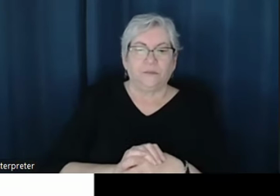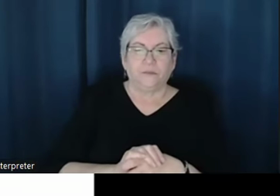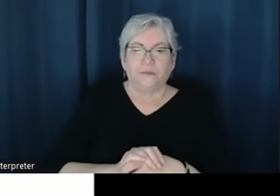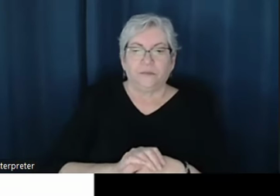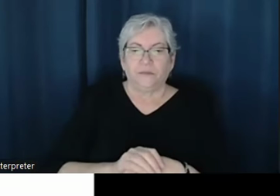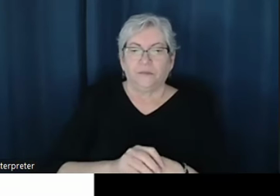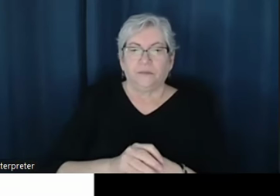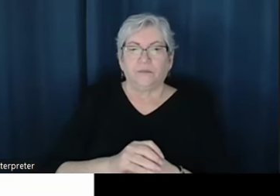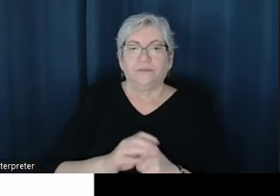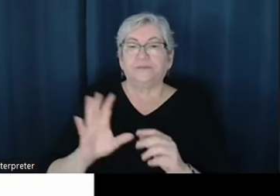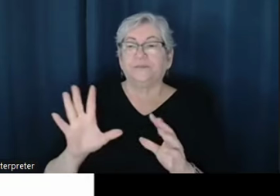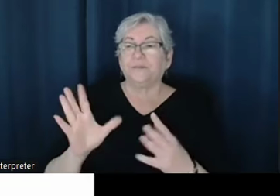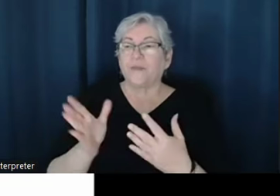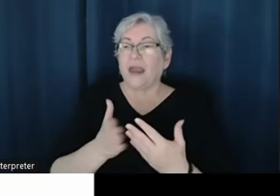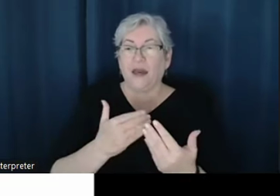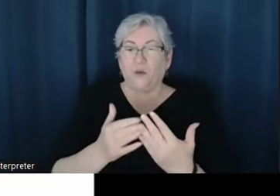So anyway,